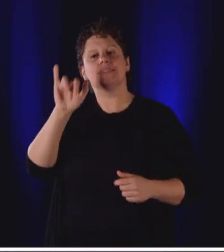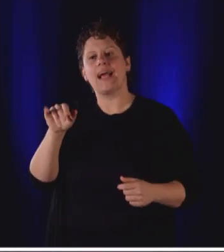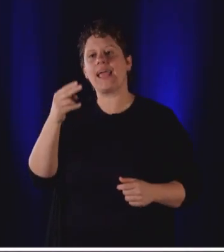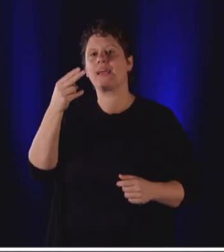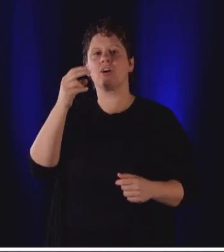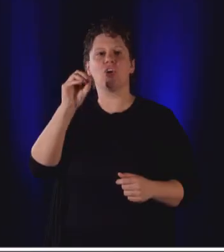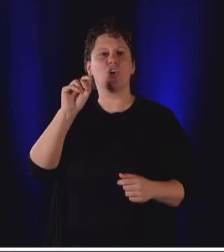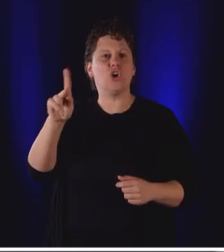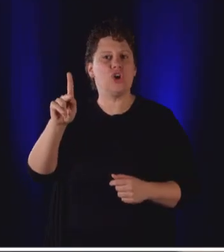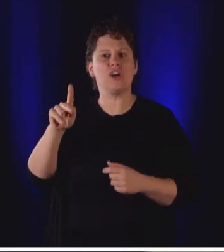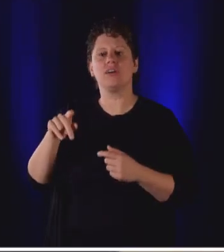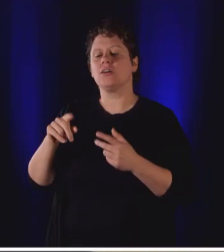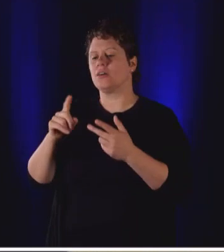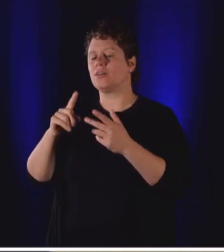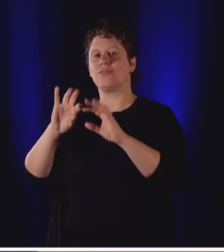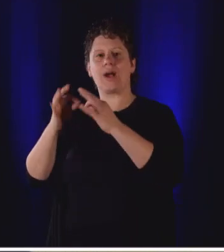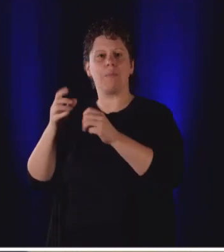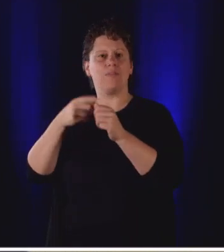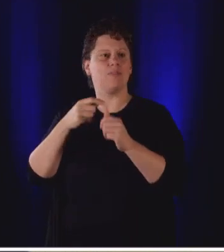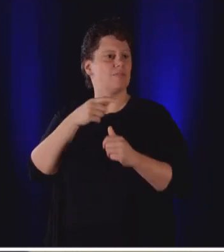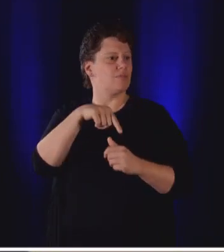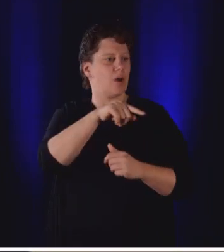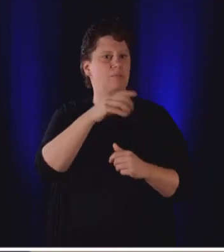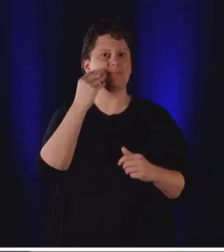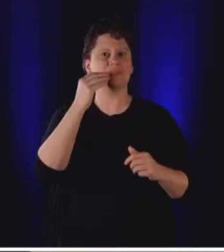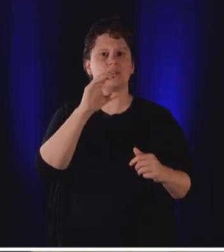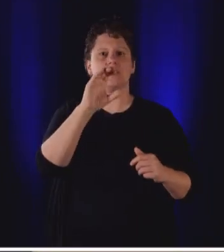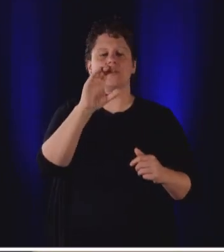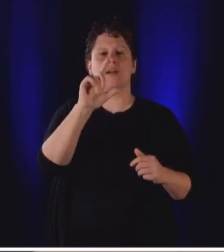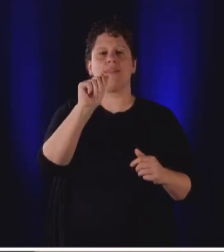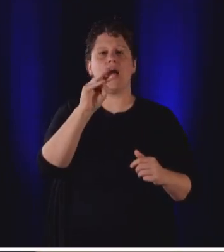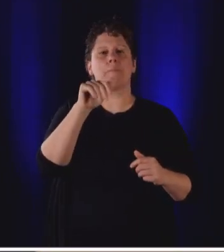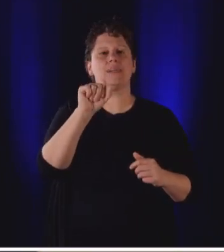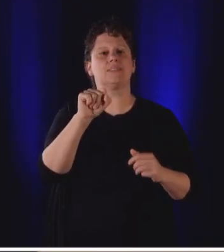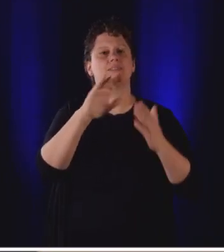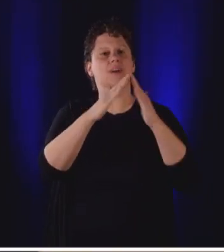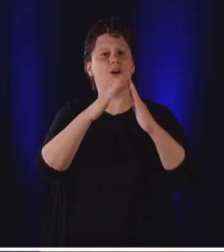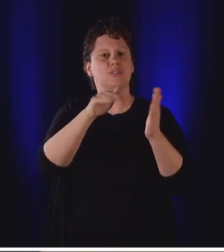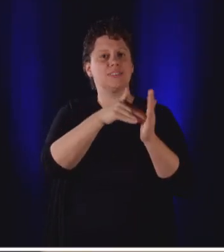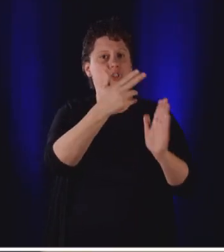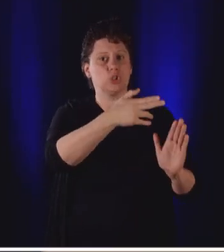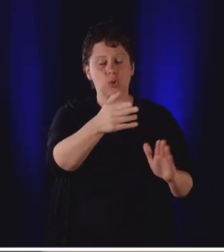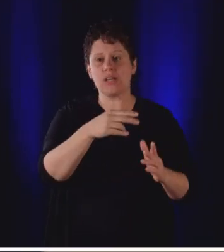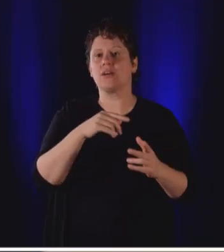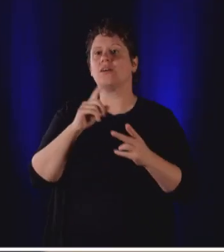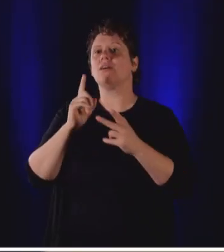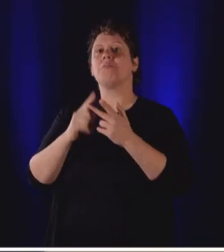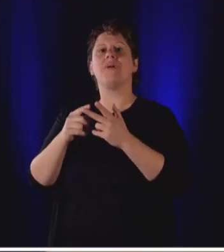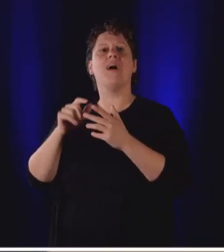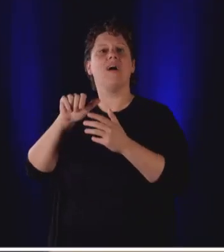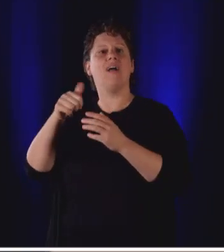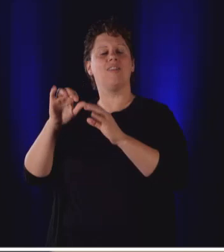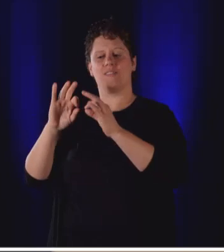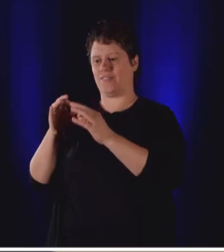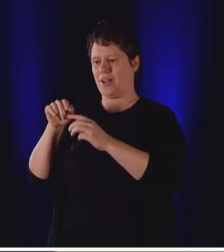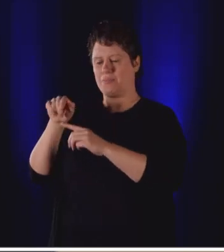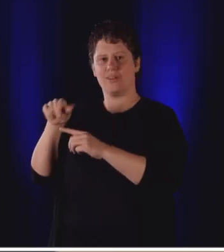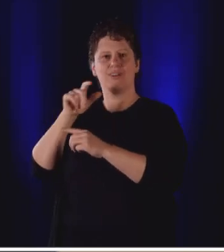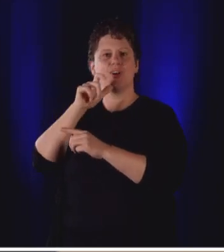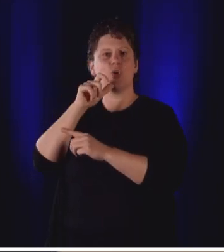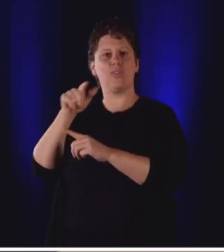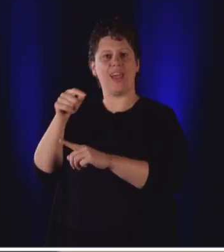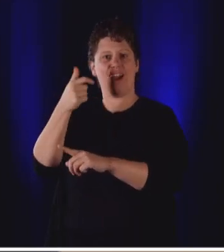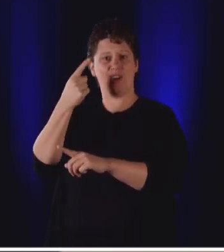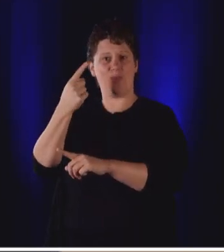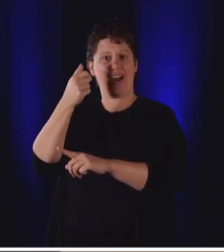the Trayvon Martin Foundation, and even the family of this little girl named Hydea, who had just previously